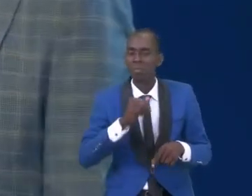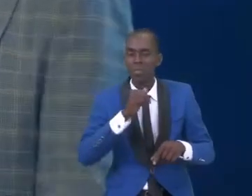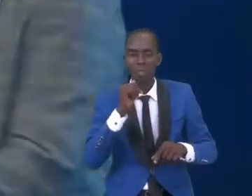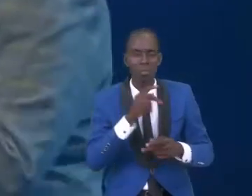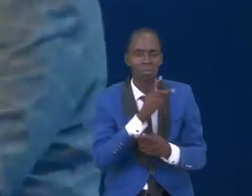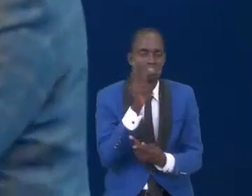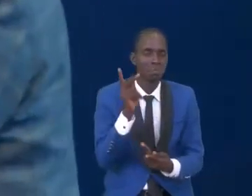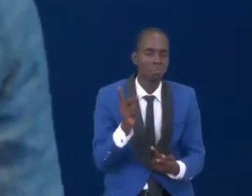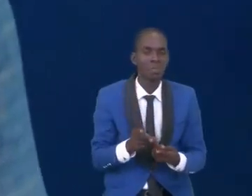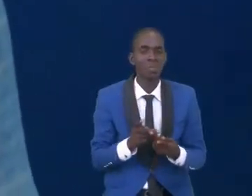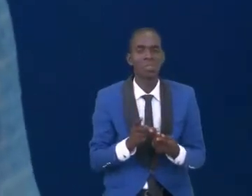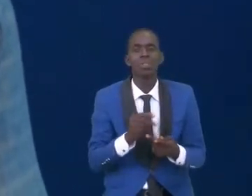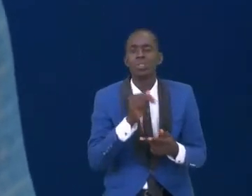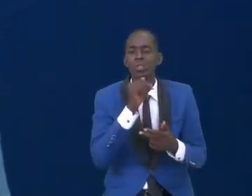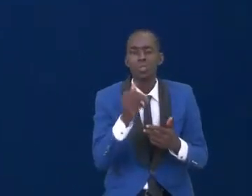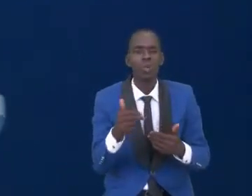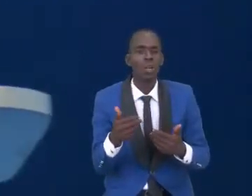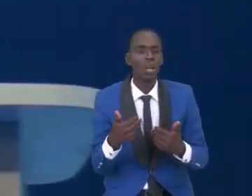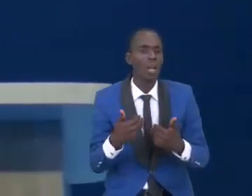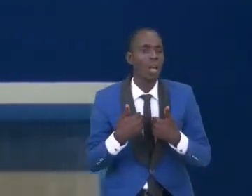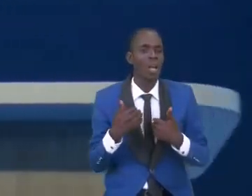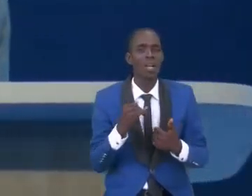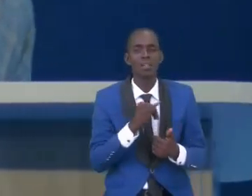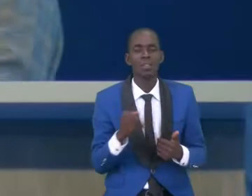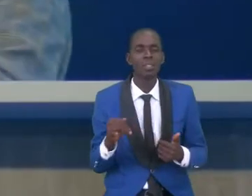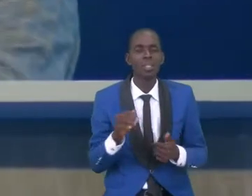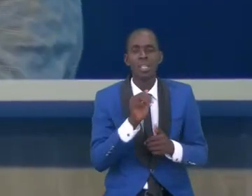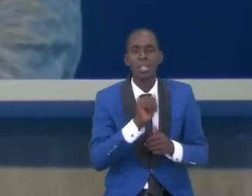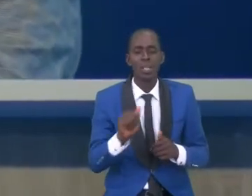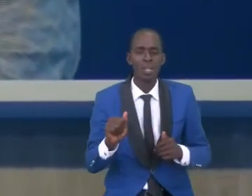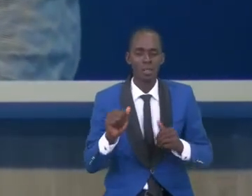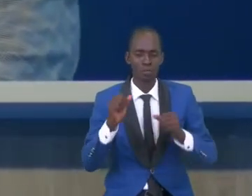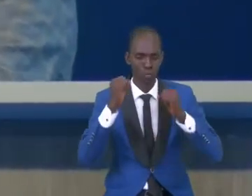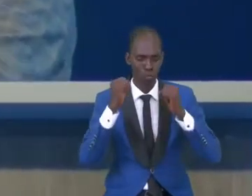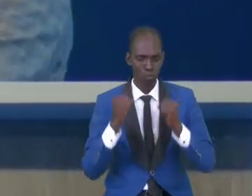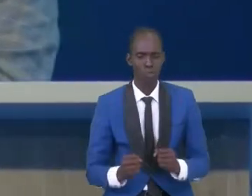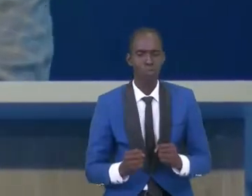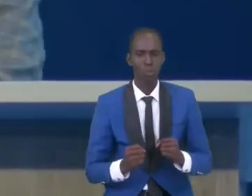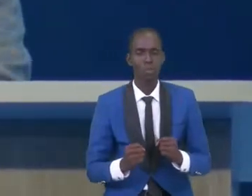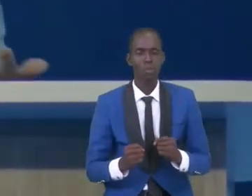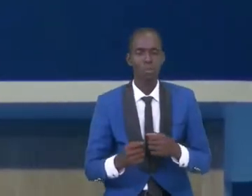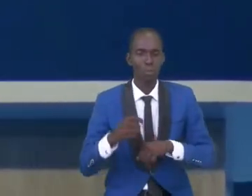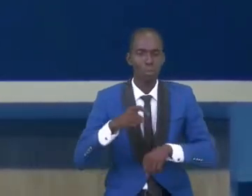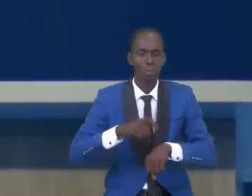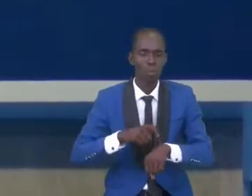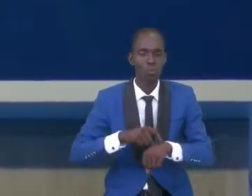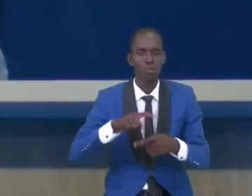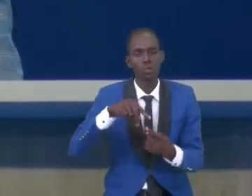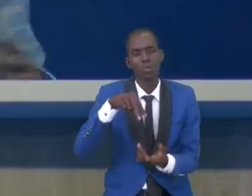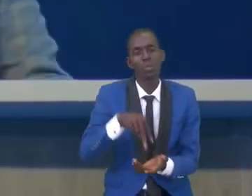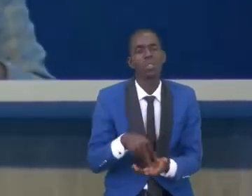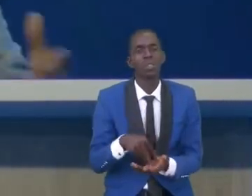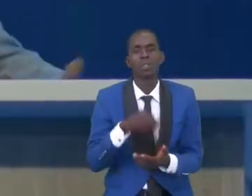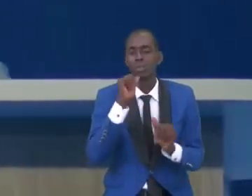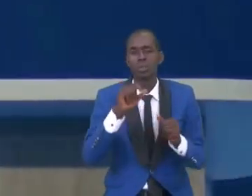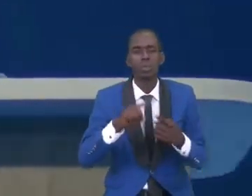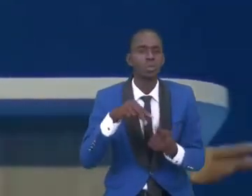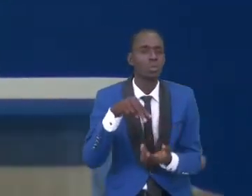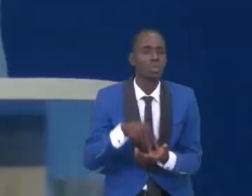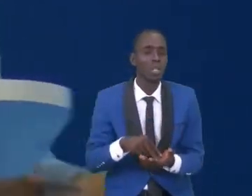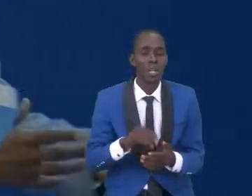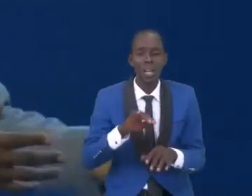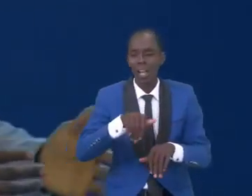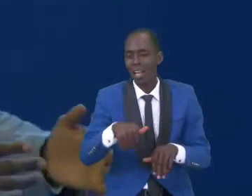incapacitated, not having any backbone to stand. And we couldn't stand. And any